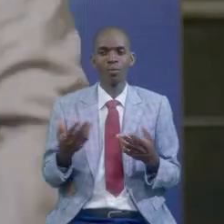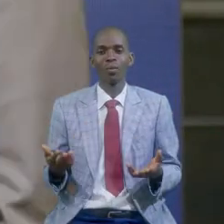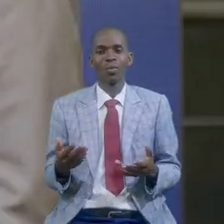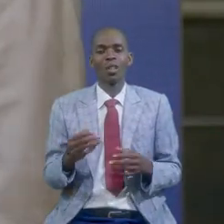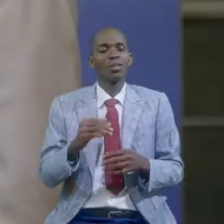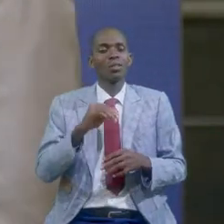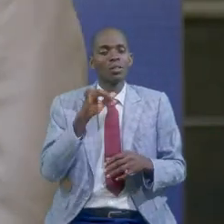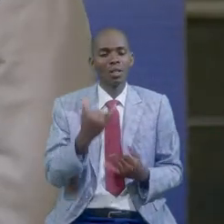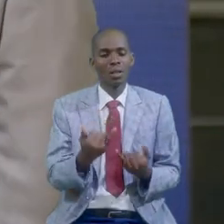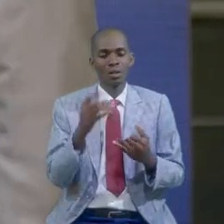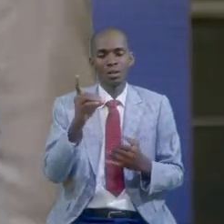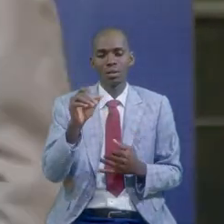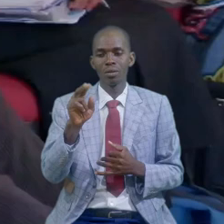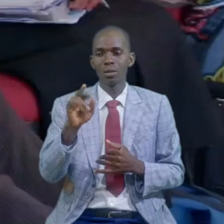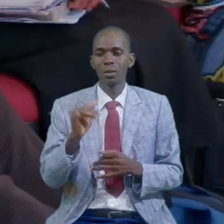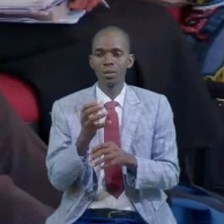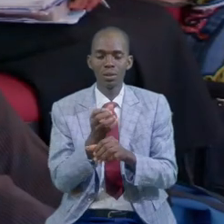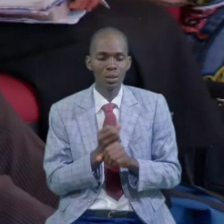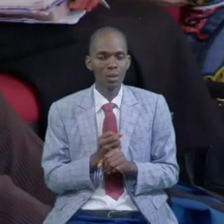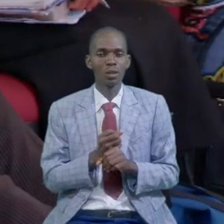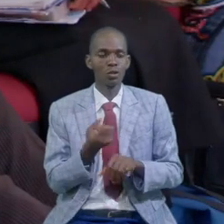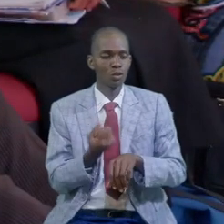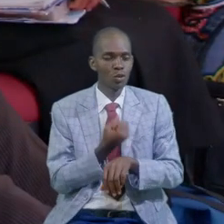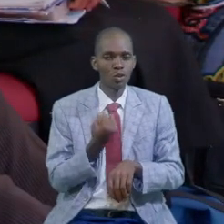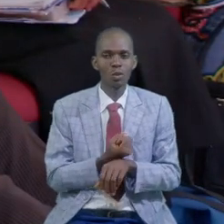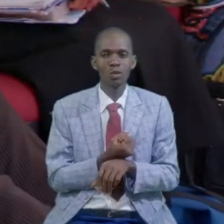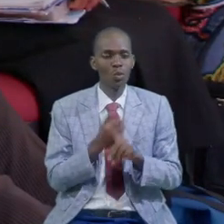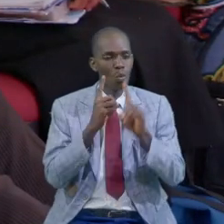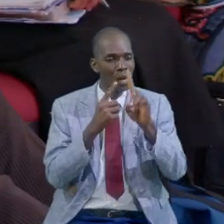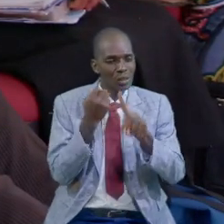Just a stone, they will all come down.